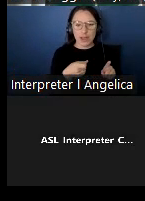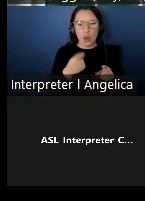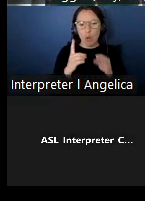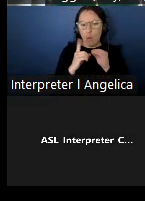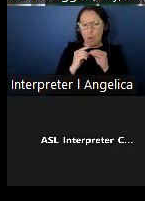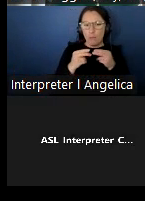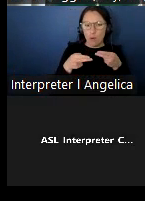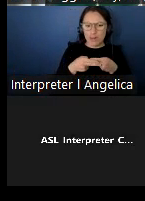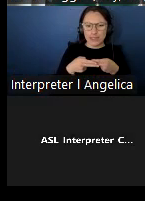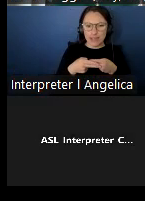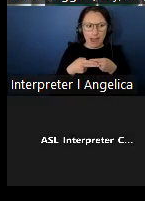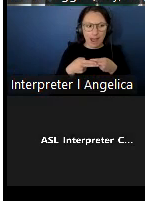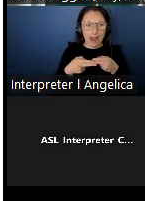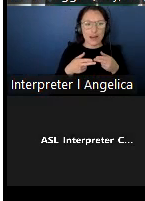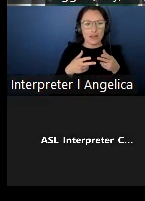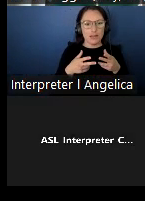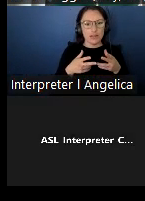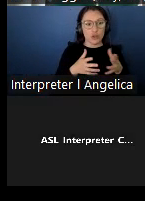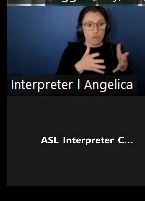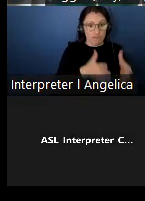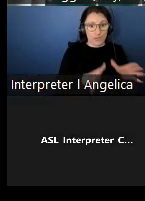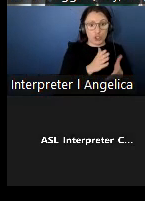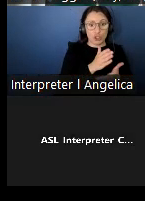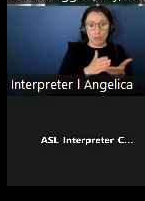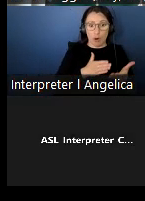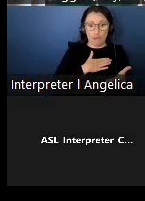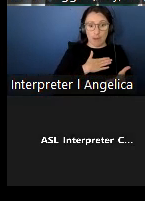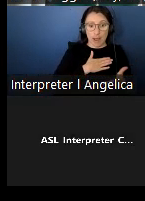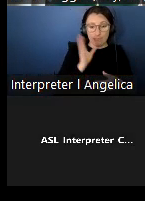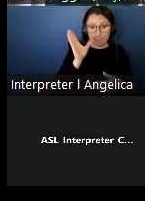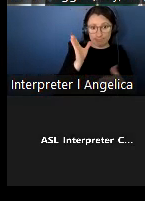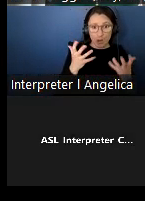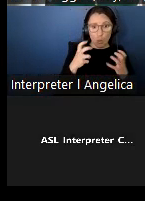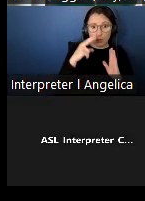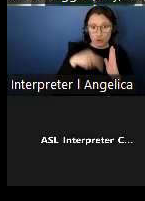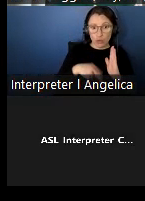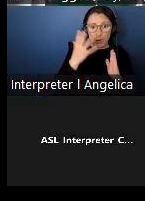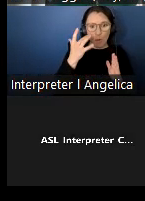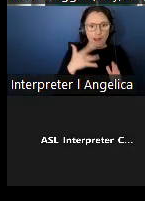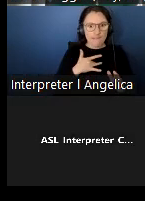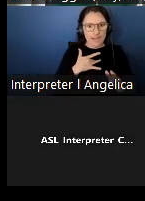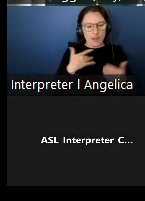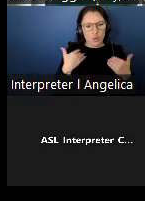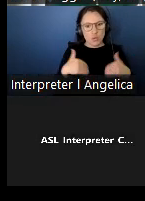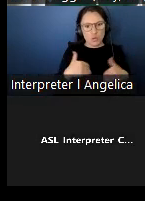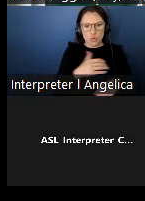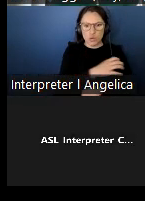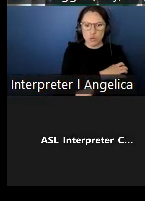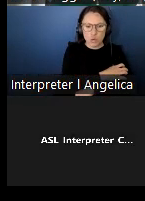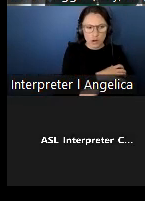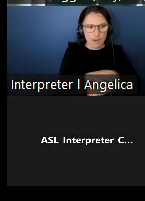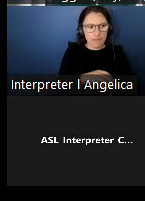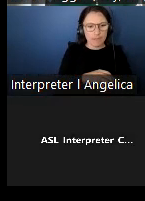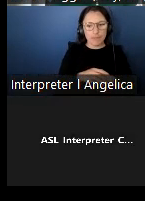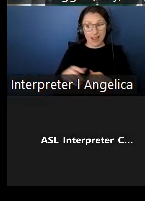slide to exit out of my part of the presentation that I want to read to you because I think it's really powerful. But these examples